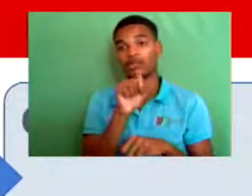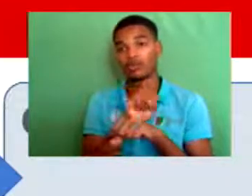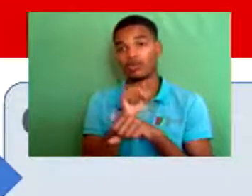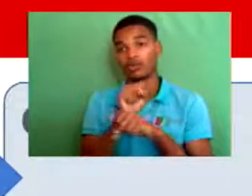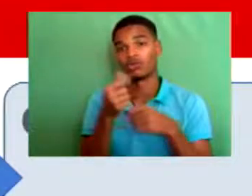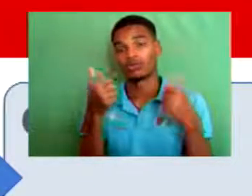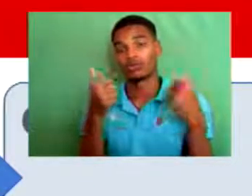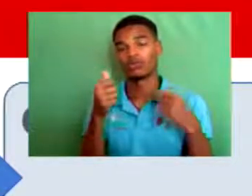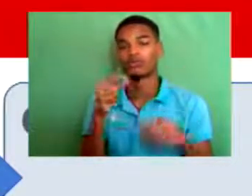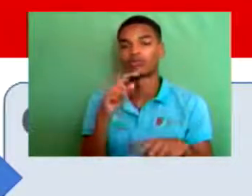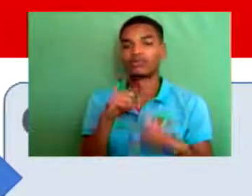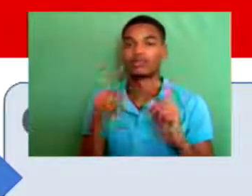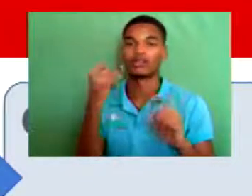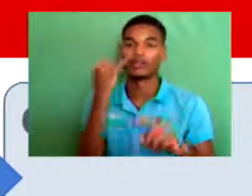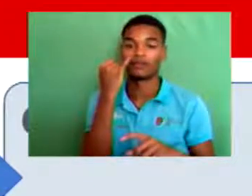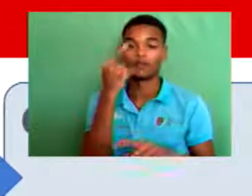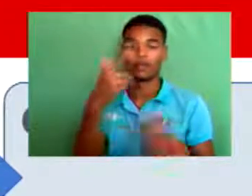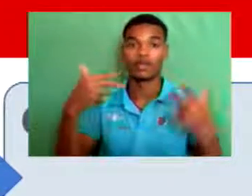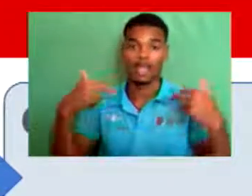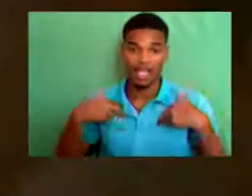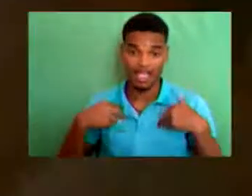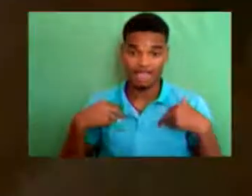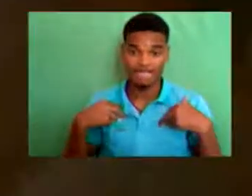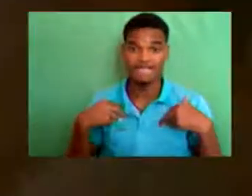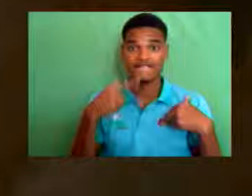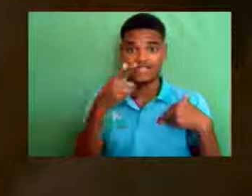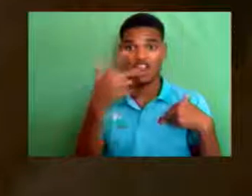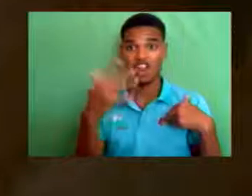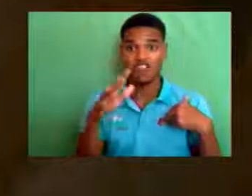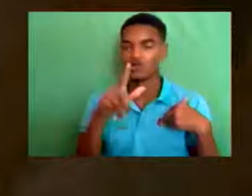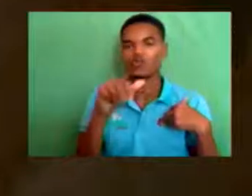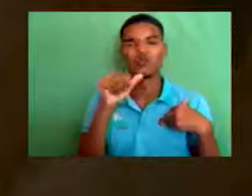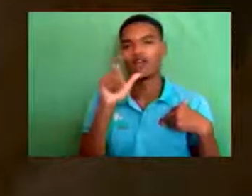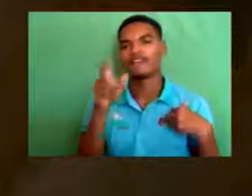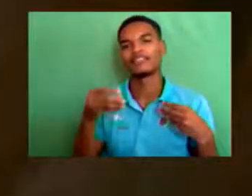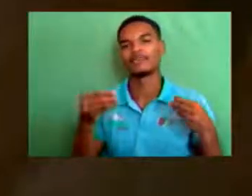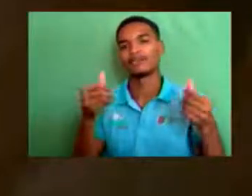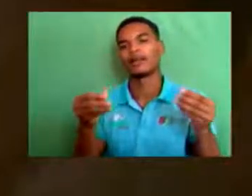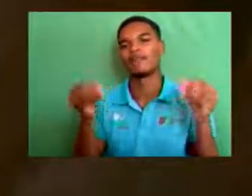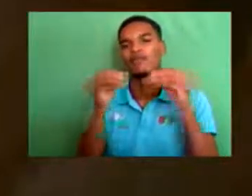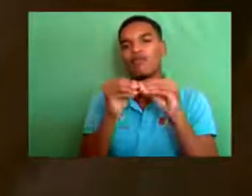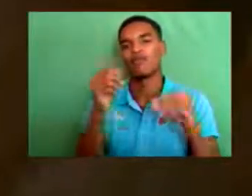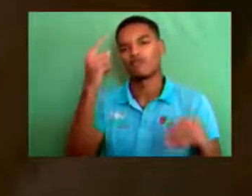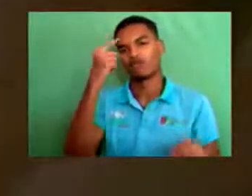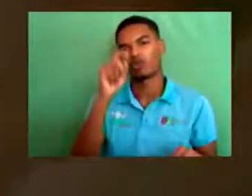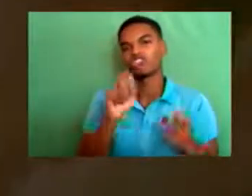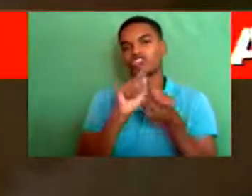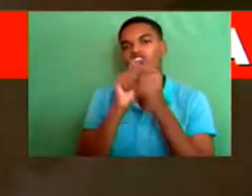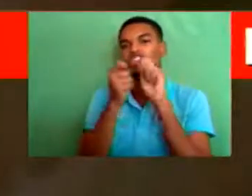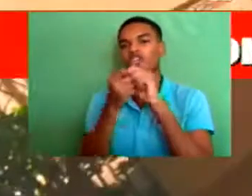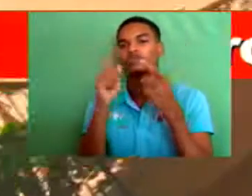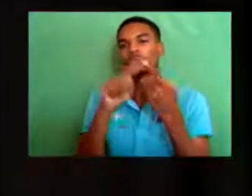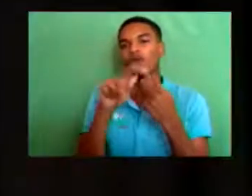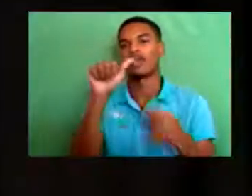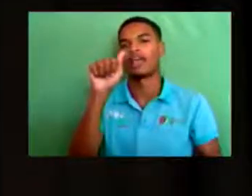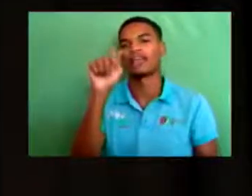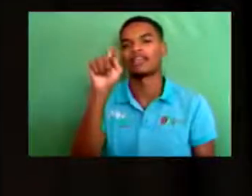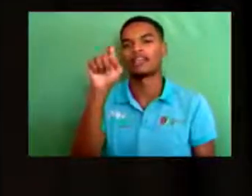don't have to spend any more to migrate it to ATSC 3.0. Let's see if this works.